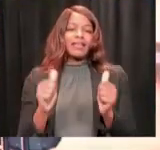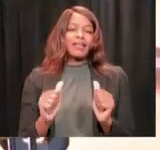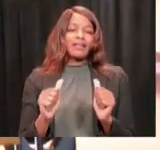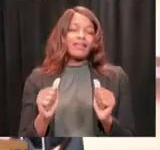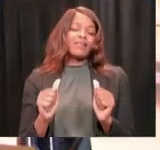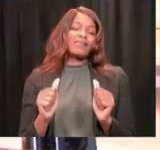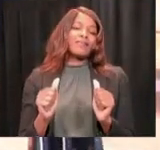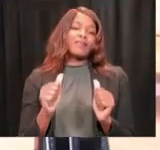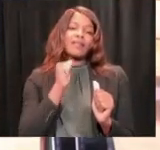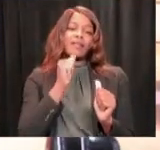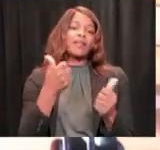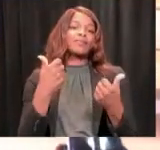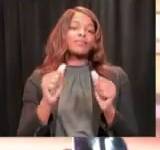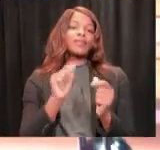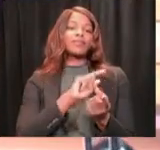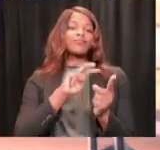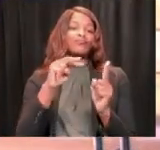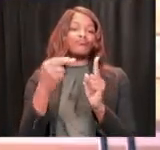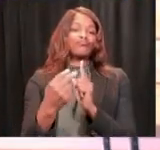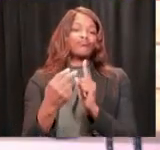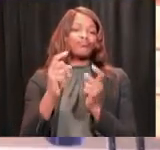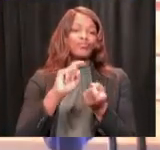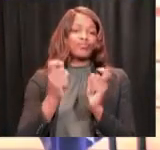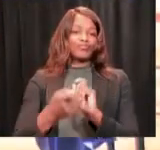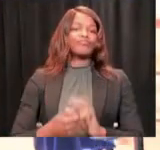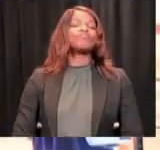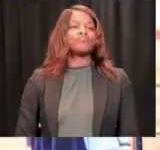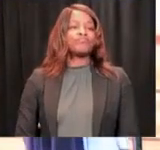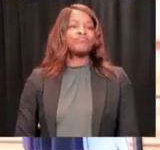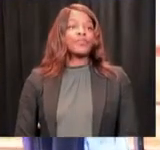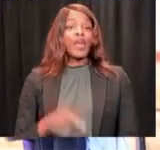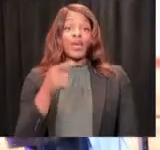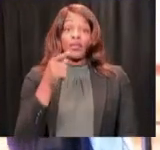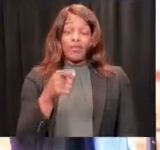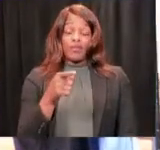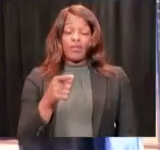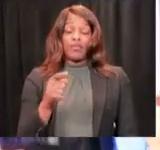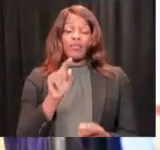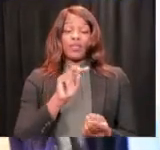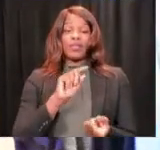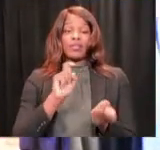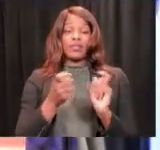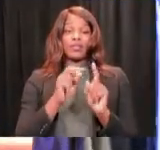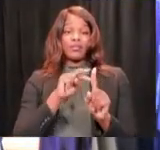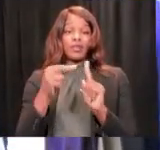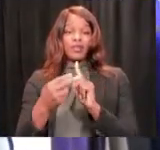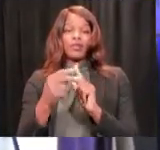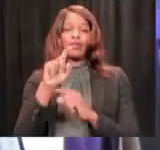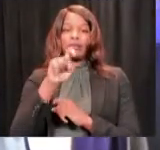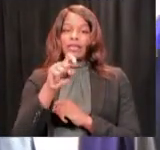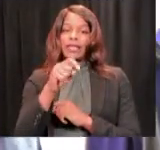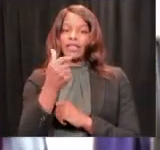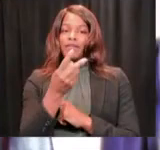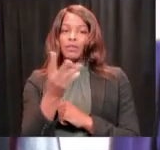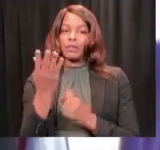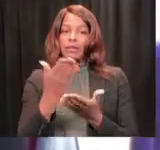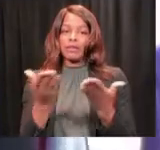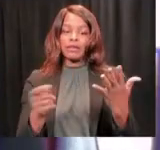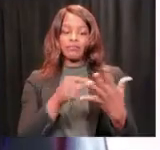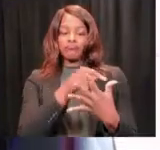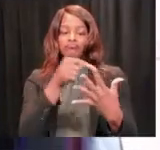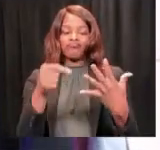future. Let me help you to understand, if you're going to repack this thing, you're going to need a couple things. Here's the first one. Number one, you're going to